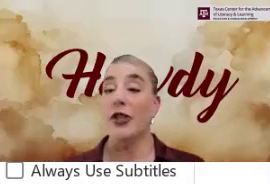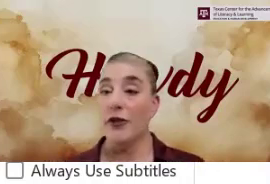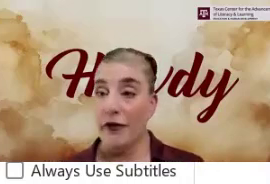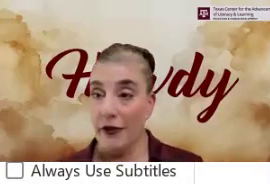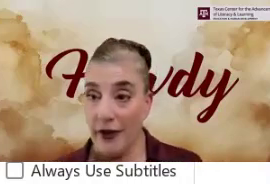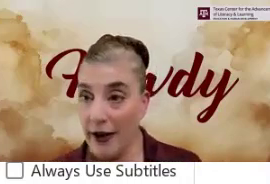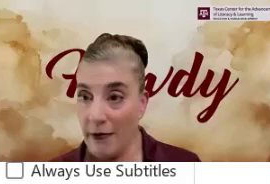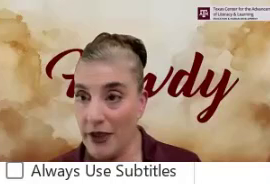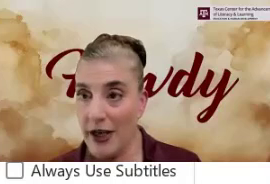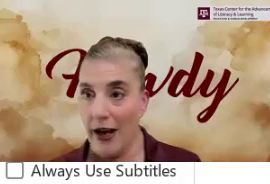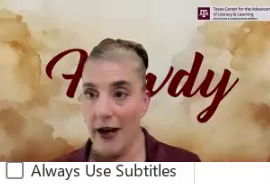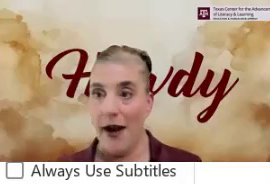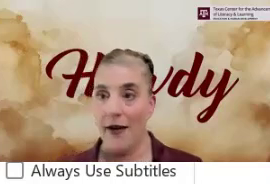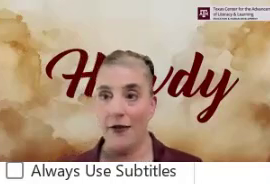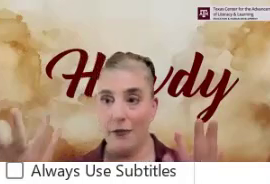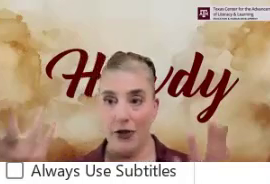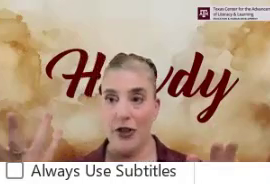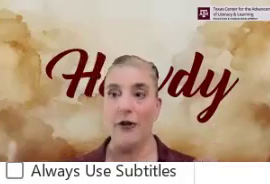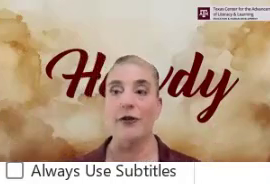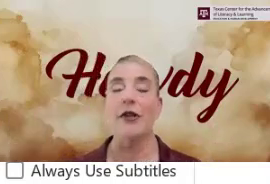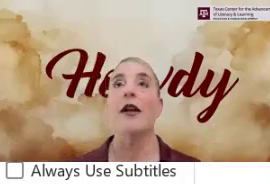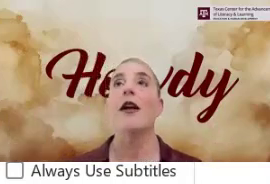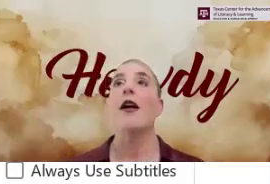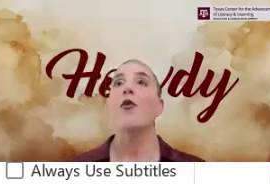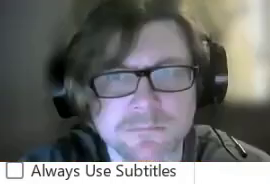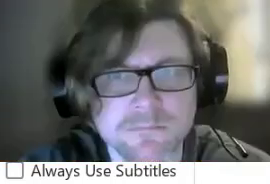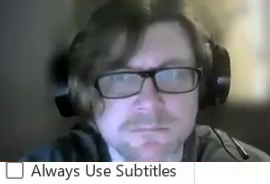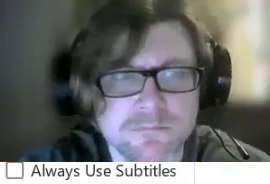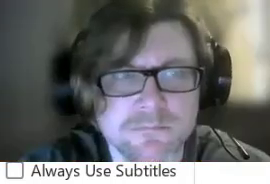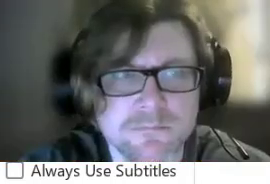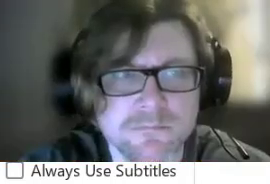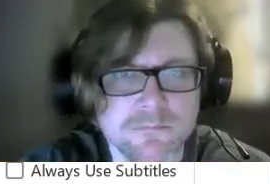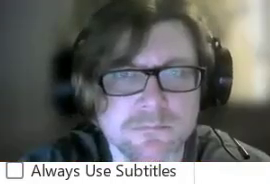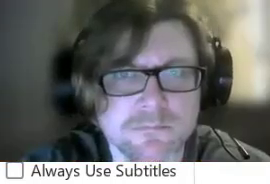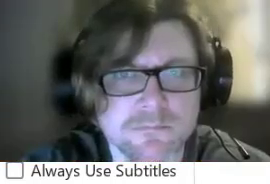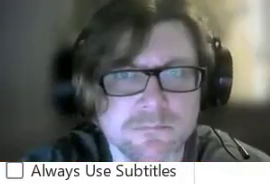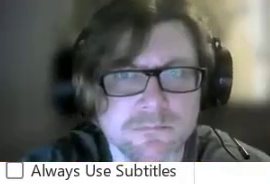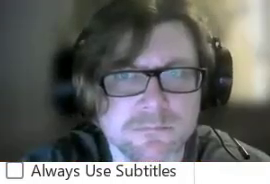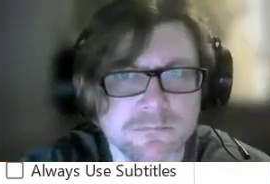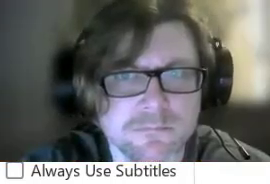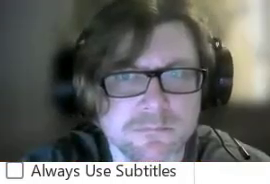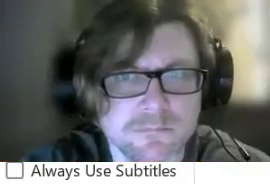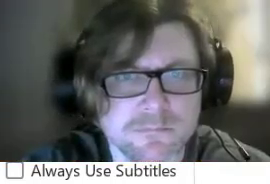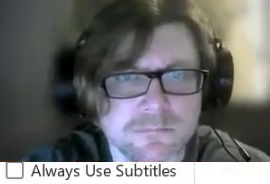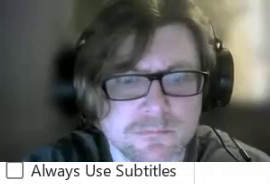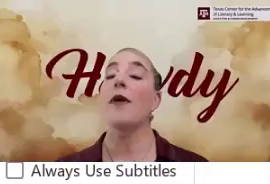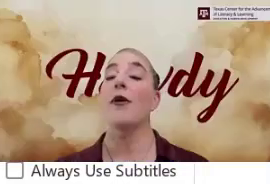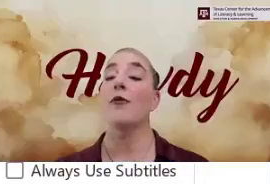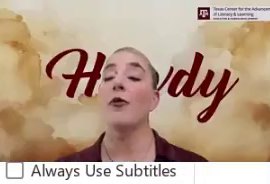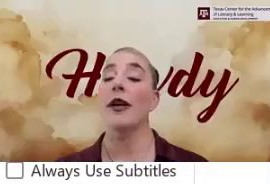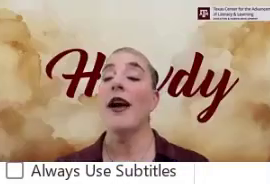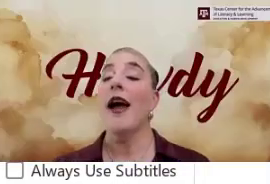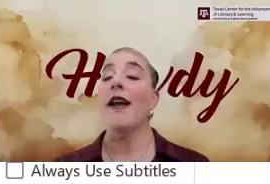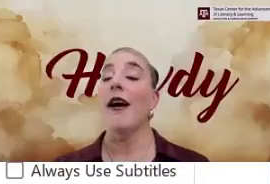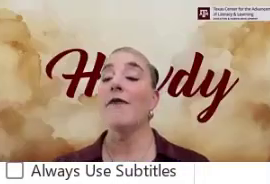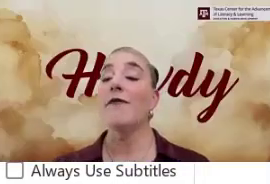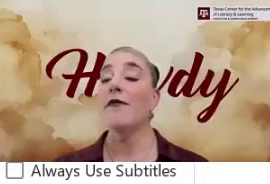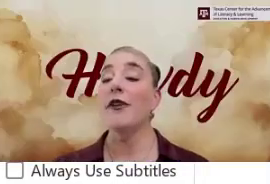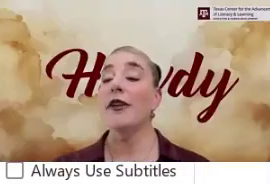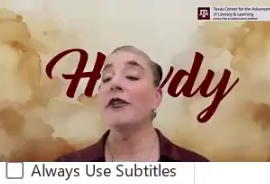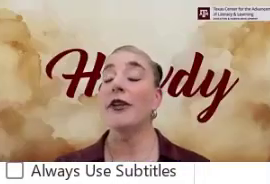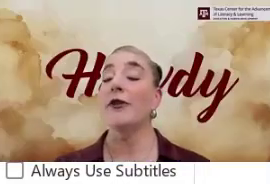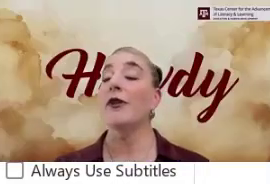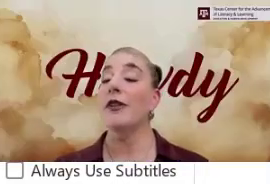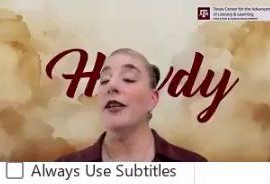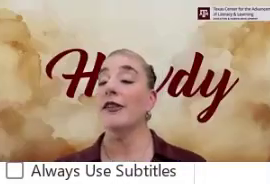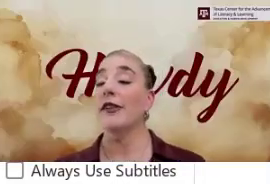PowerPoint presentation for the MTA math materials, we leave those transition in and it stays in the PowerPoint. And I've